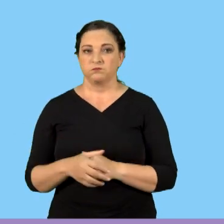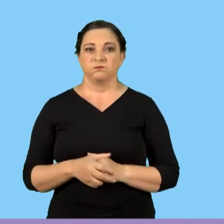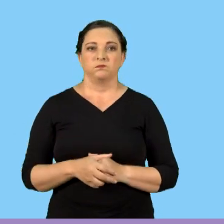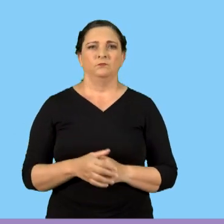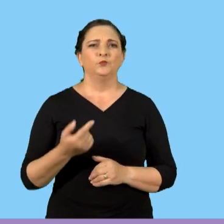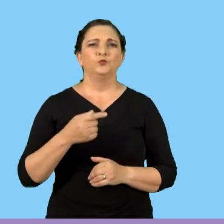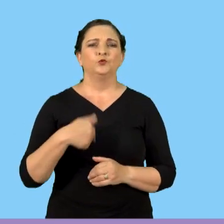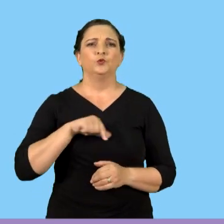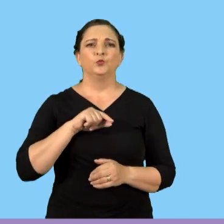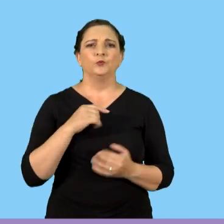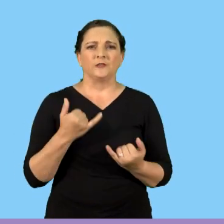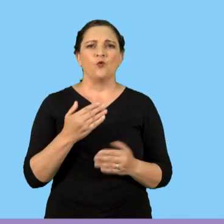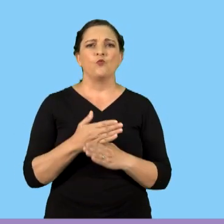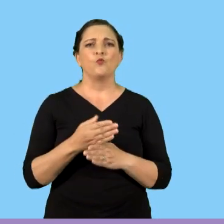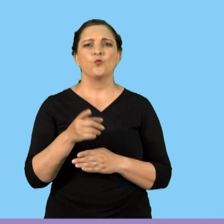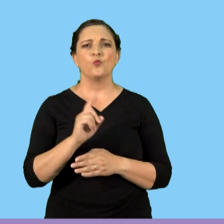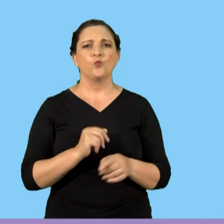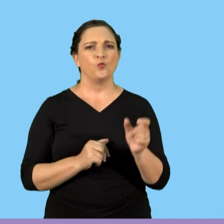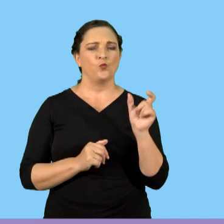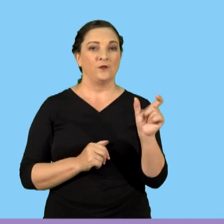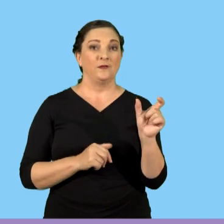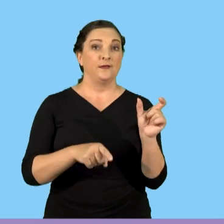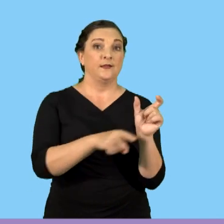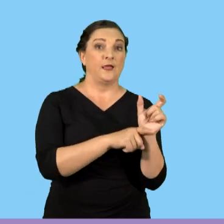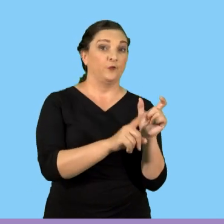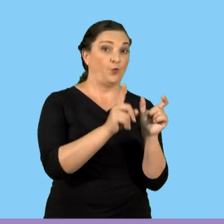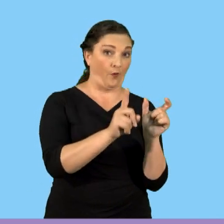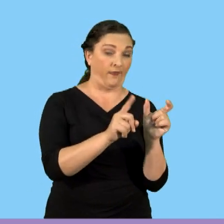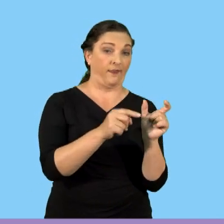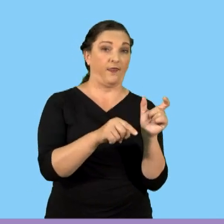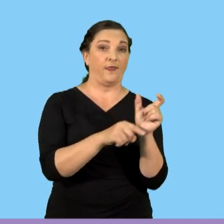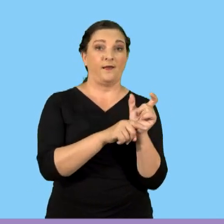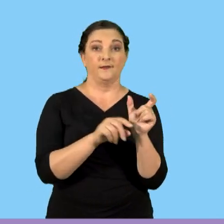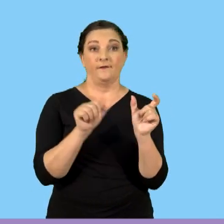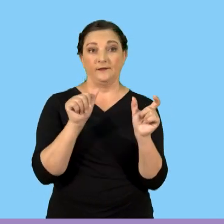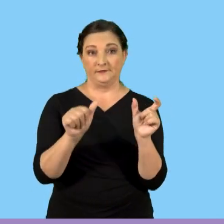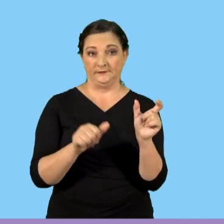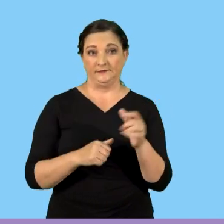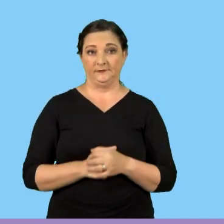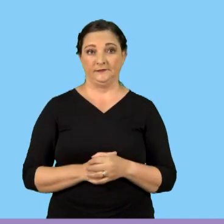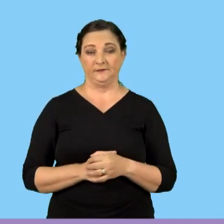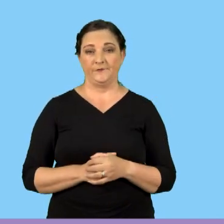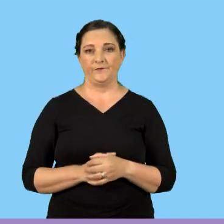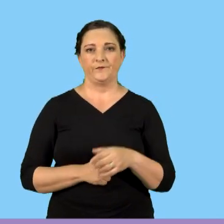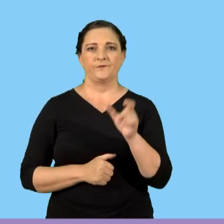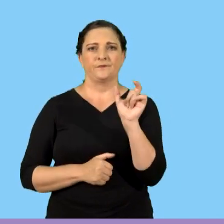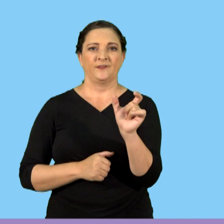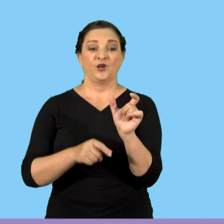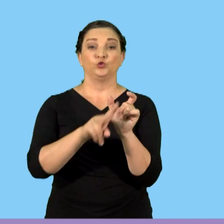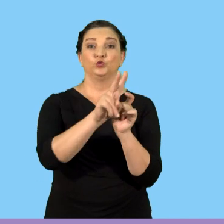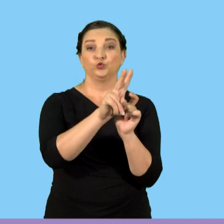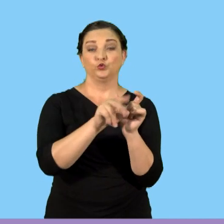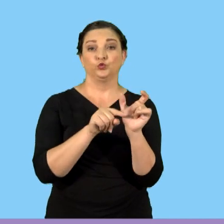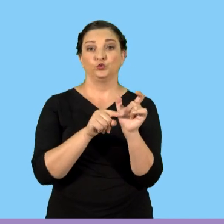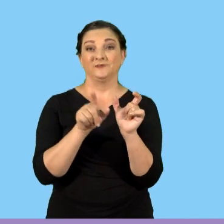for your ordered pairs. What are the ordered pairs that we are going to be working with here? We are going to be working with a -1 with a -6.